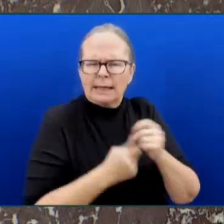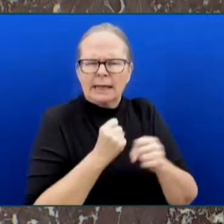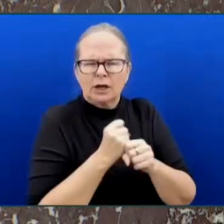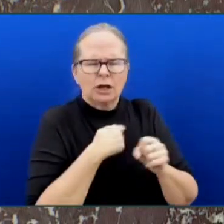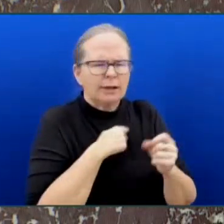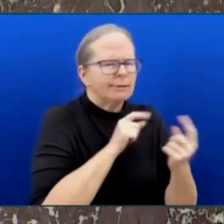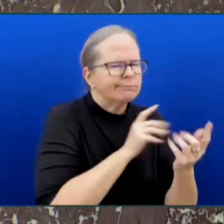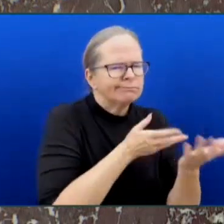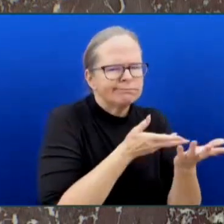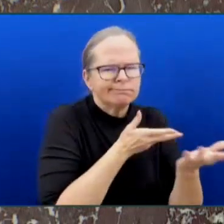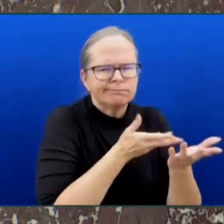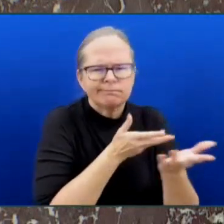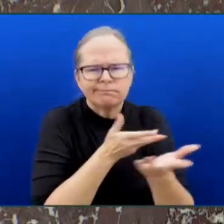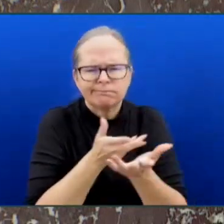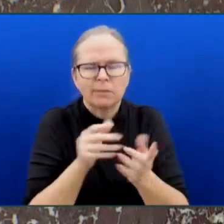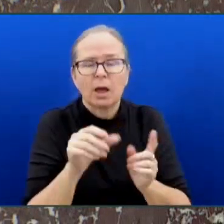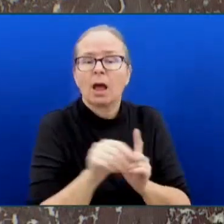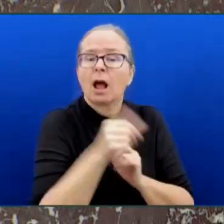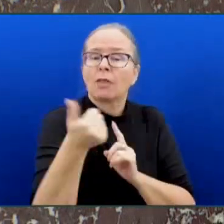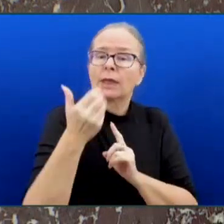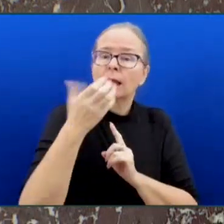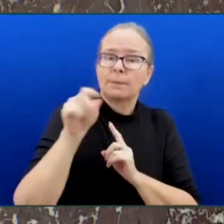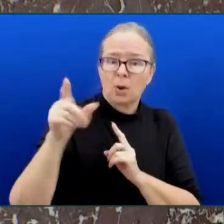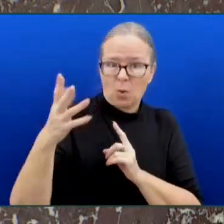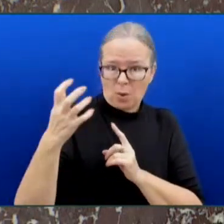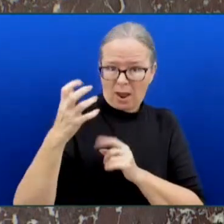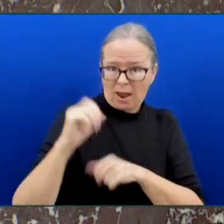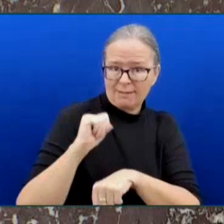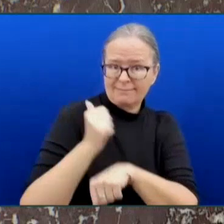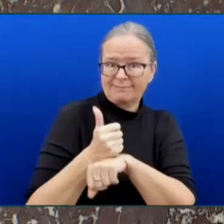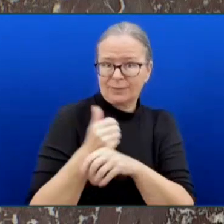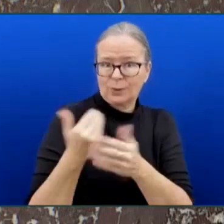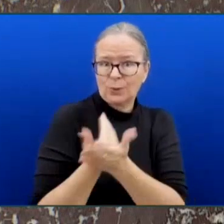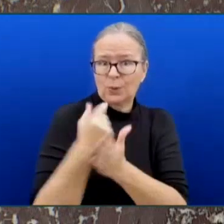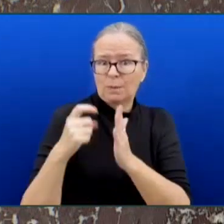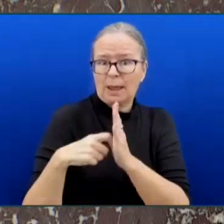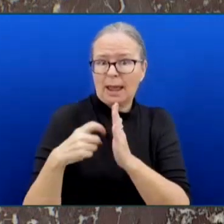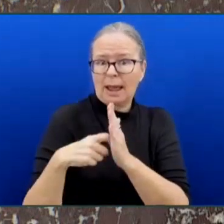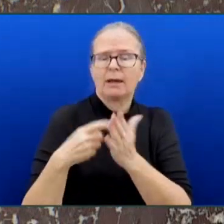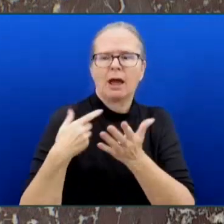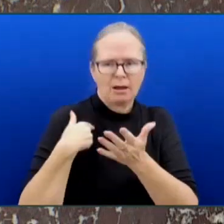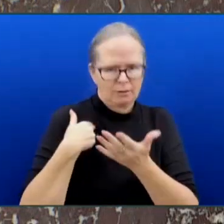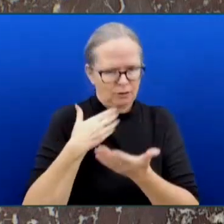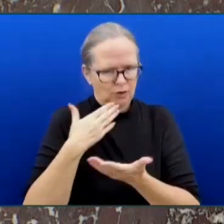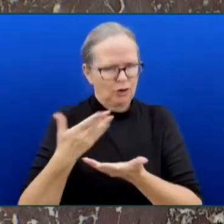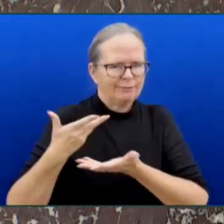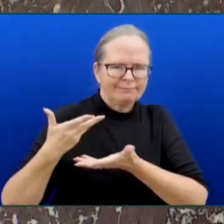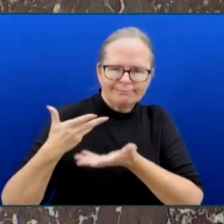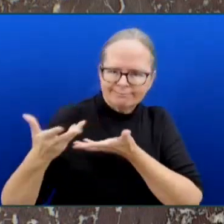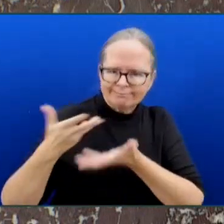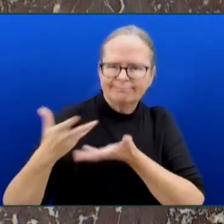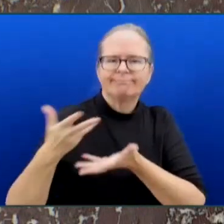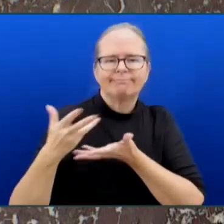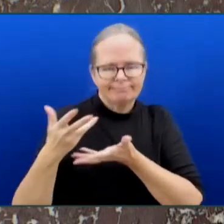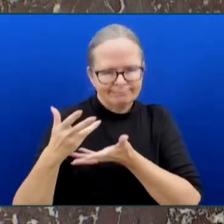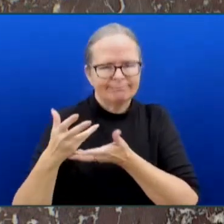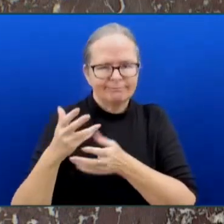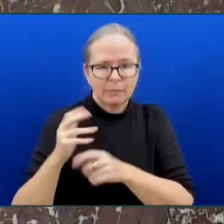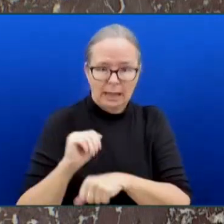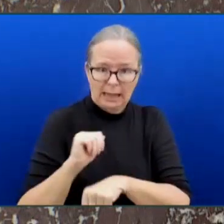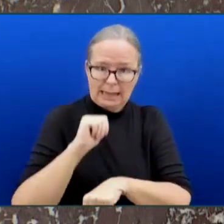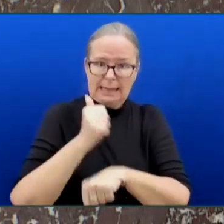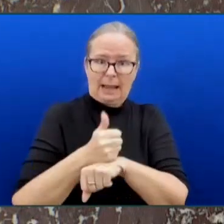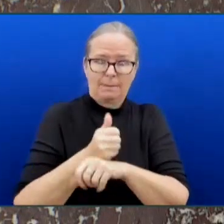mines. We established the Clean Energy and Major Projects Office to attract critical minerals